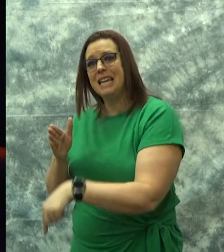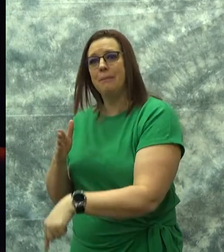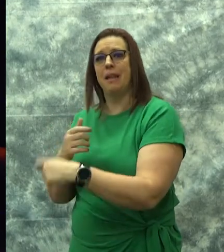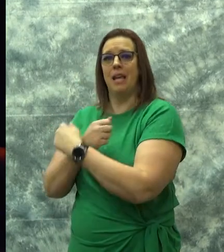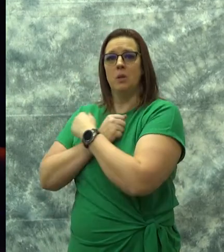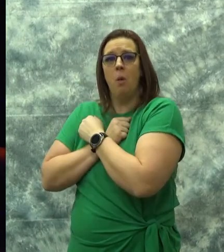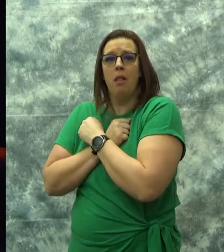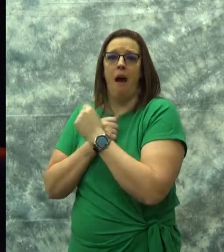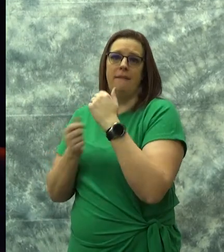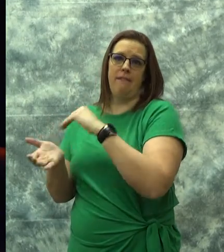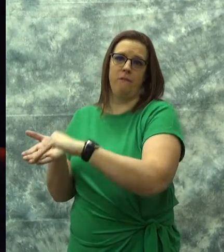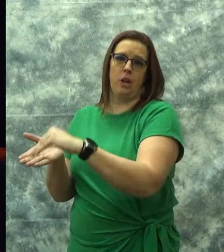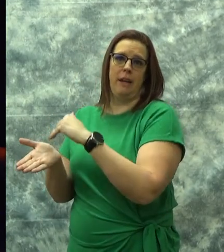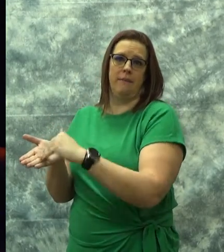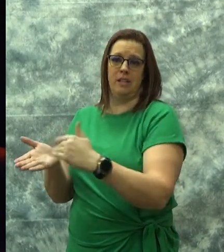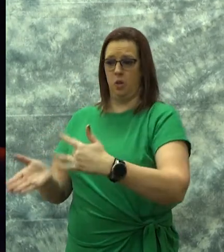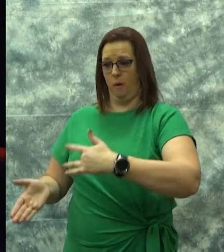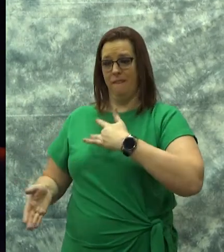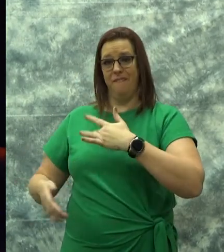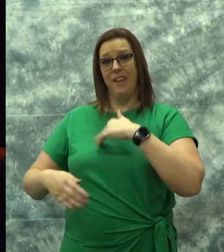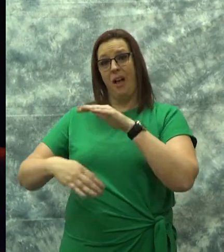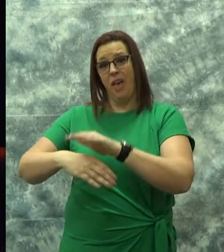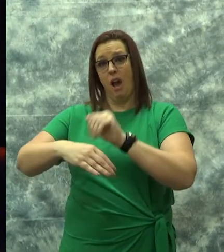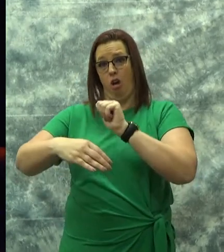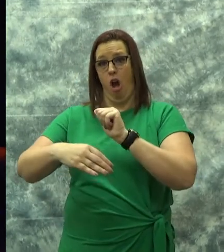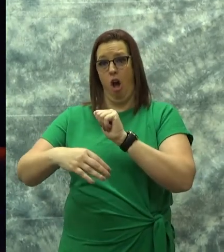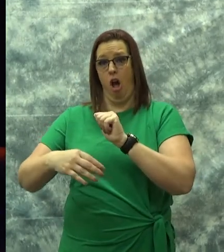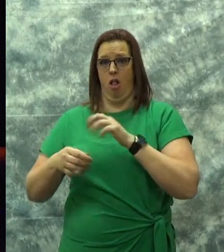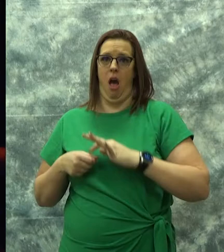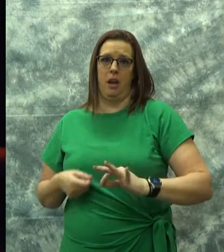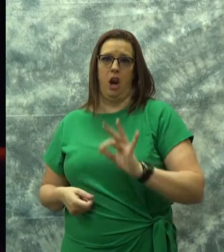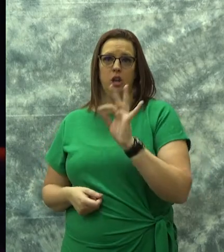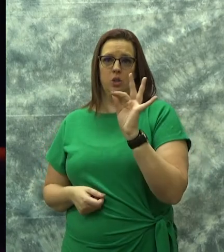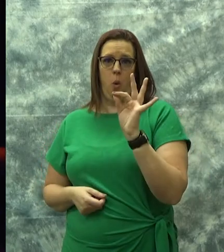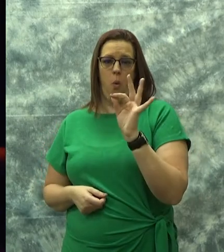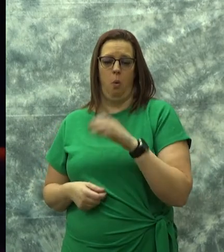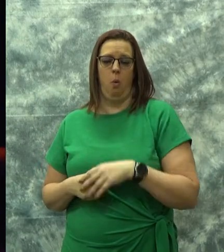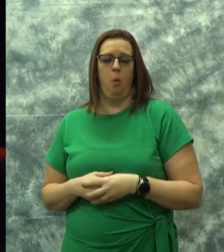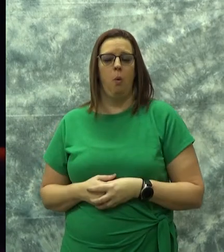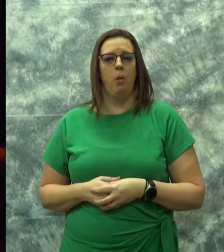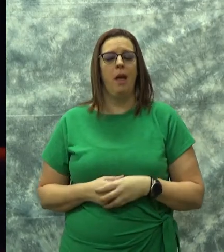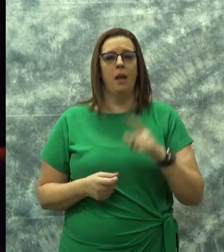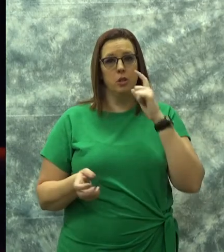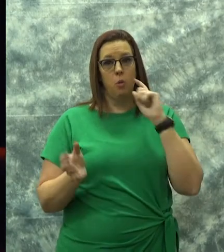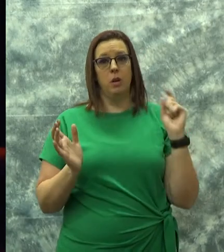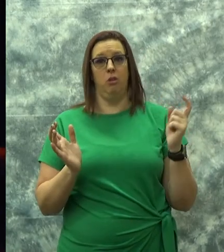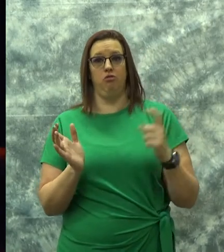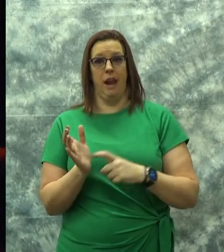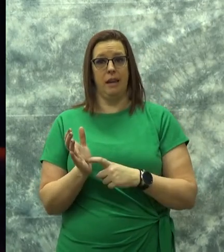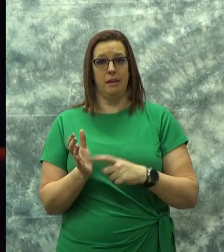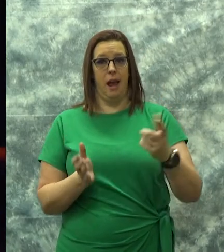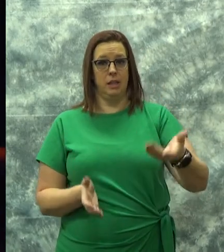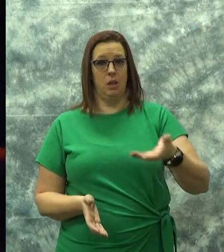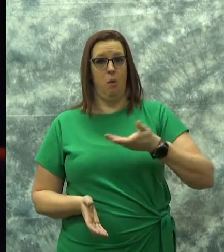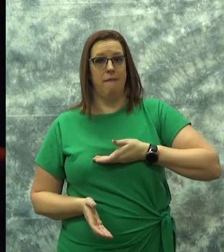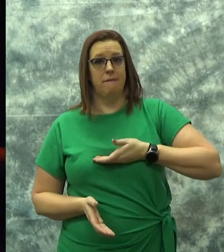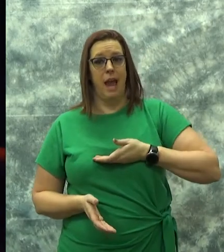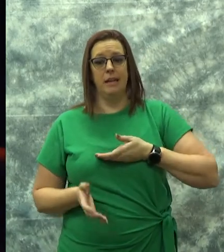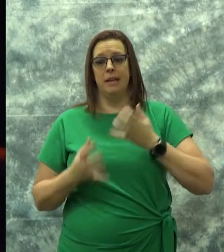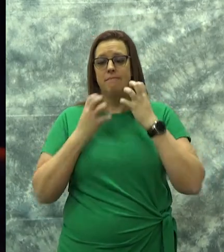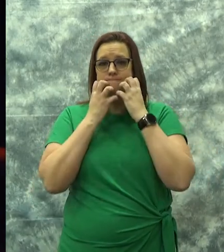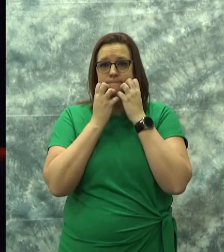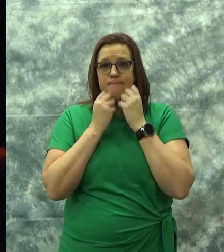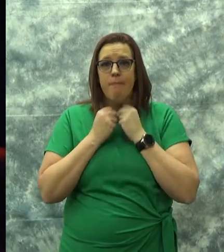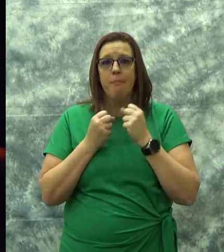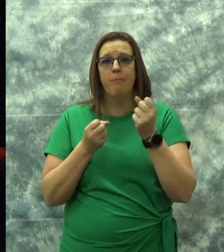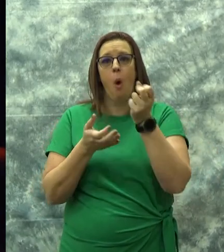forgiveness, to feel the call of these things and so much more upon our soul, and to recognize that we are